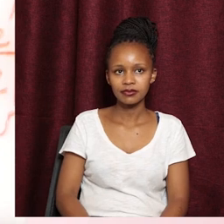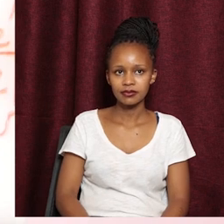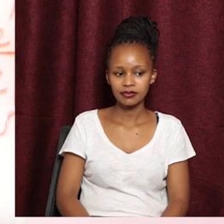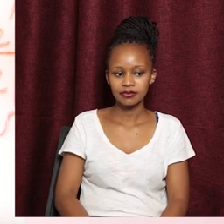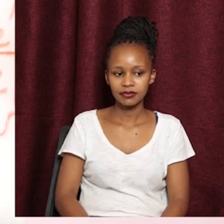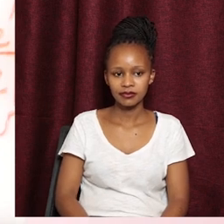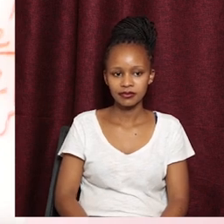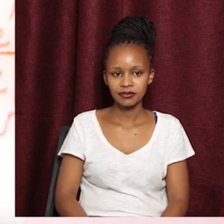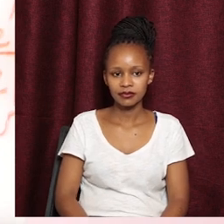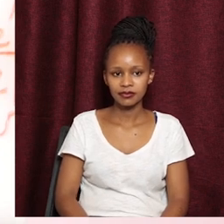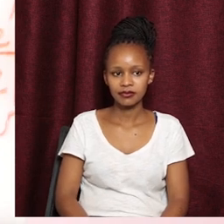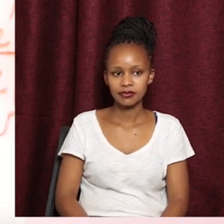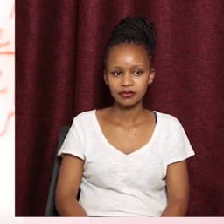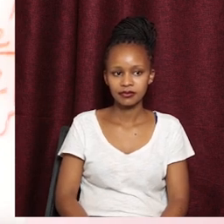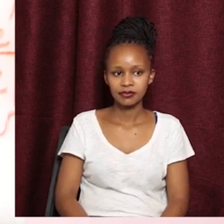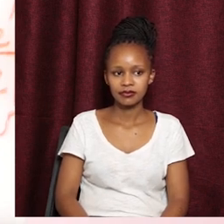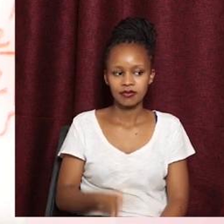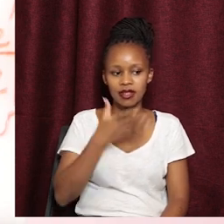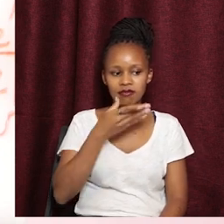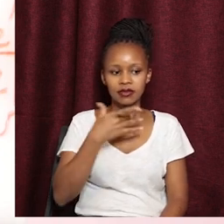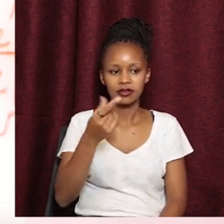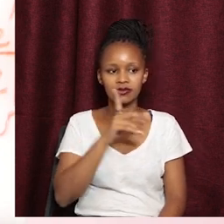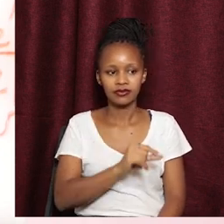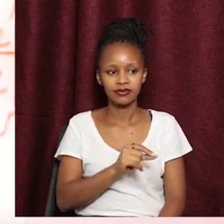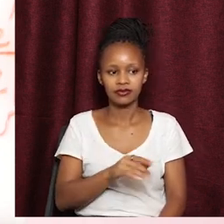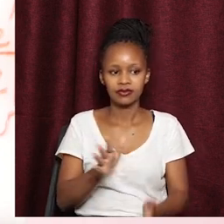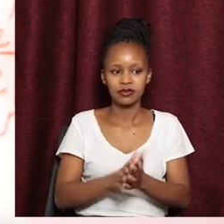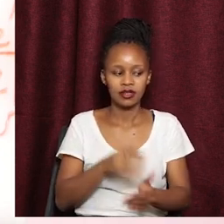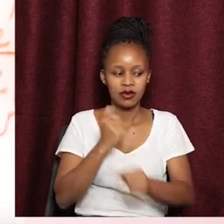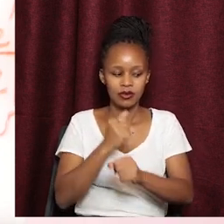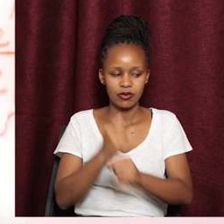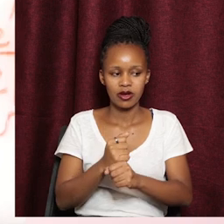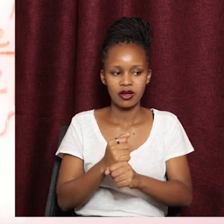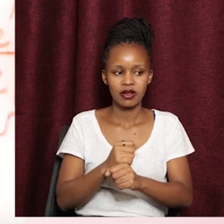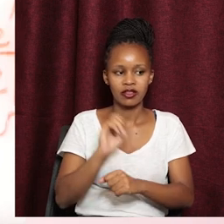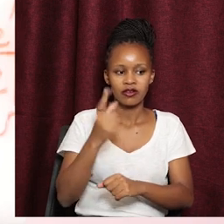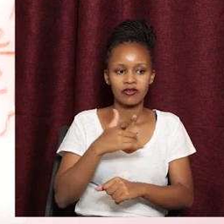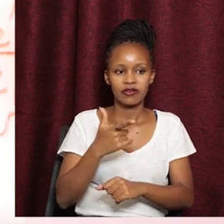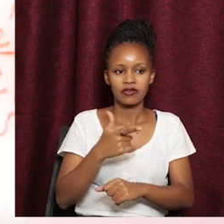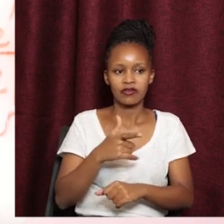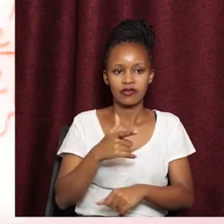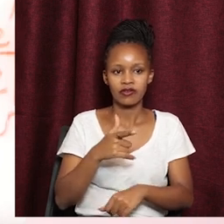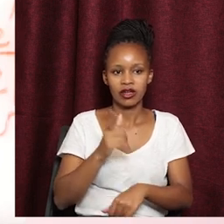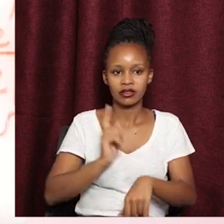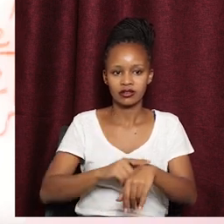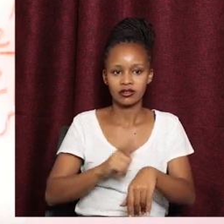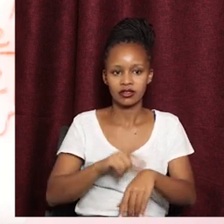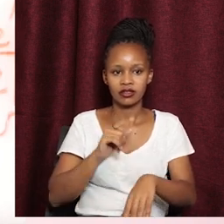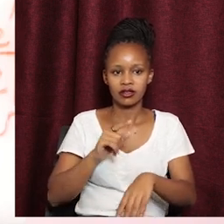So the boys went in, and they did the first round of the extra time, 1-1 still.